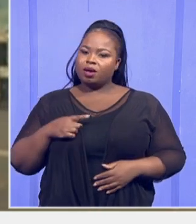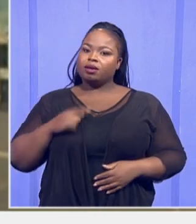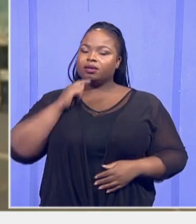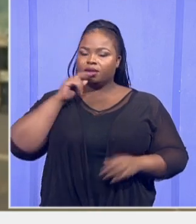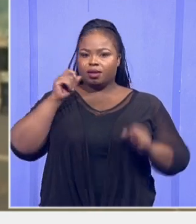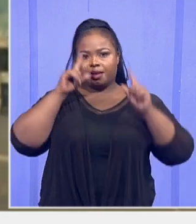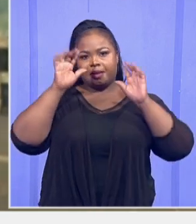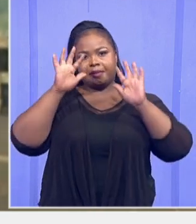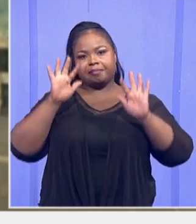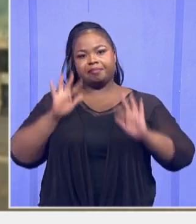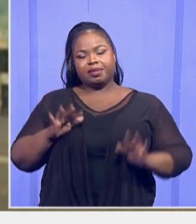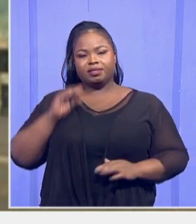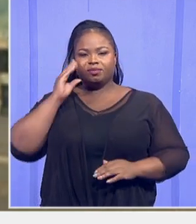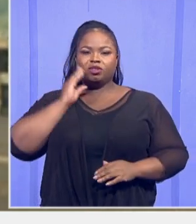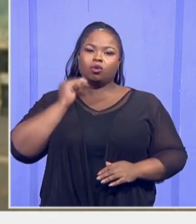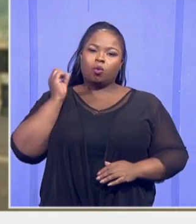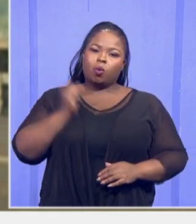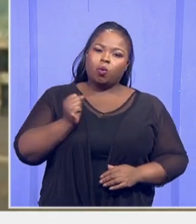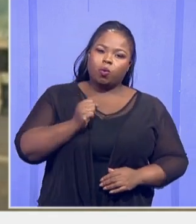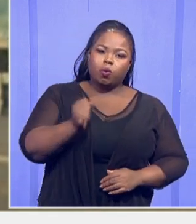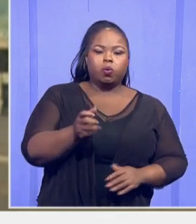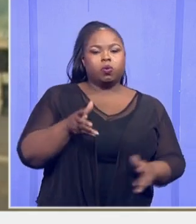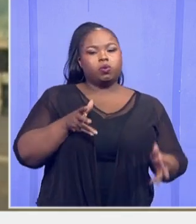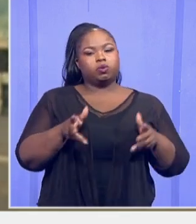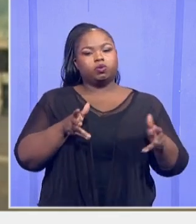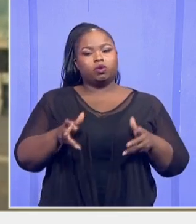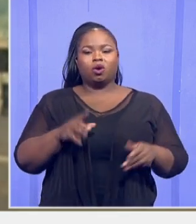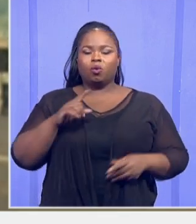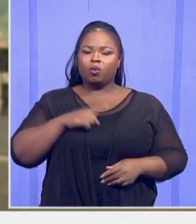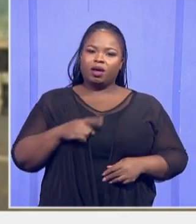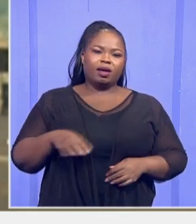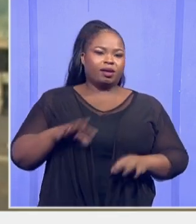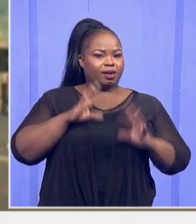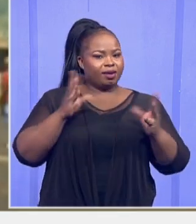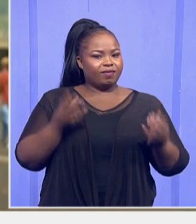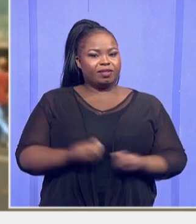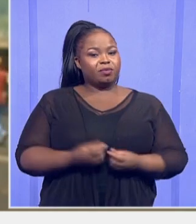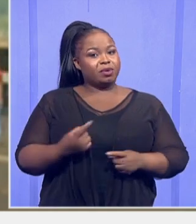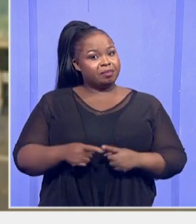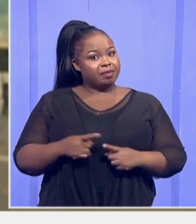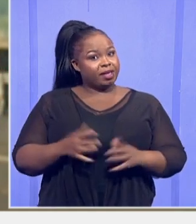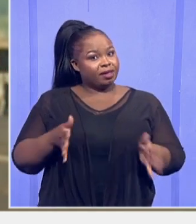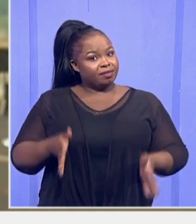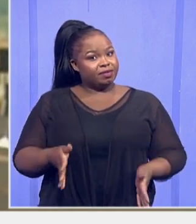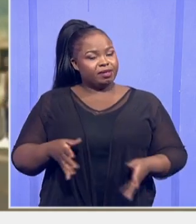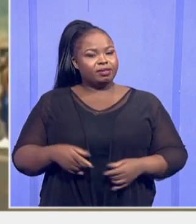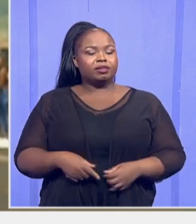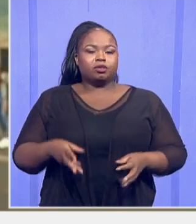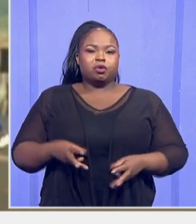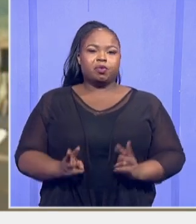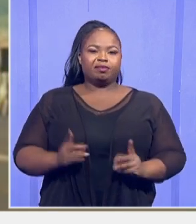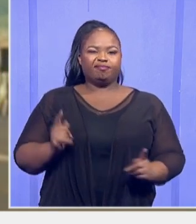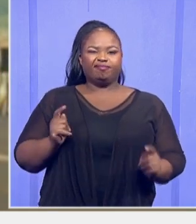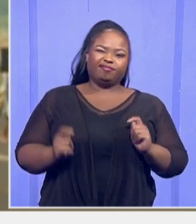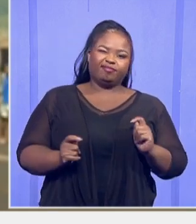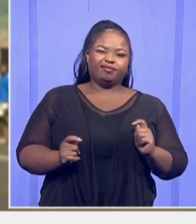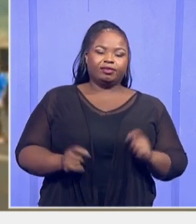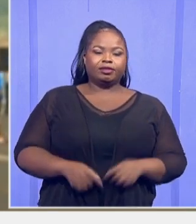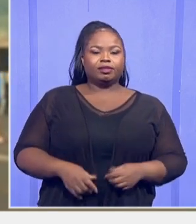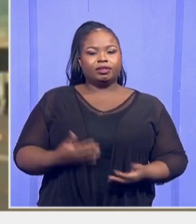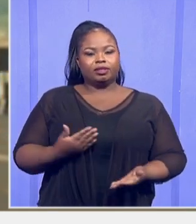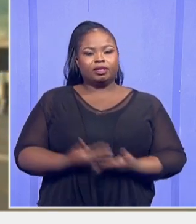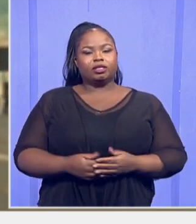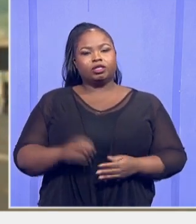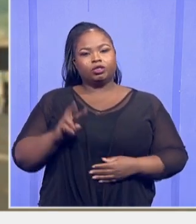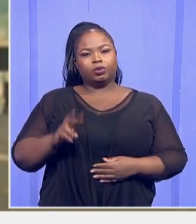amazing experience of Grannies football, because all their matches will definitely be played in the modified form, where each match will take